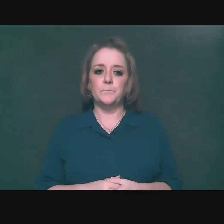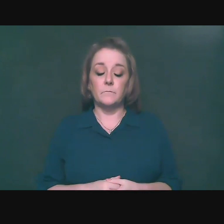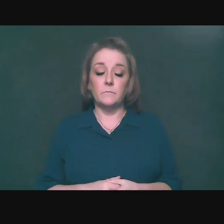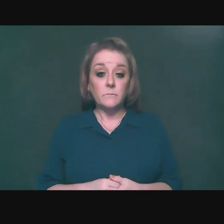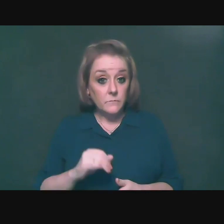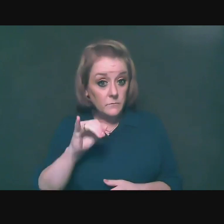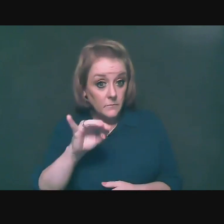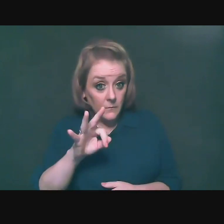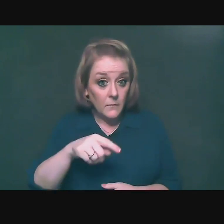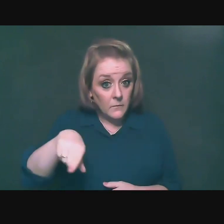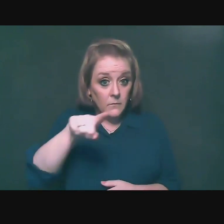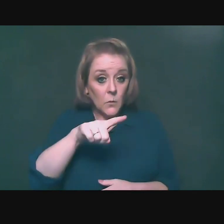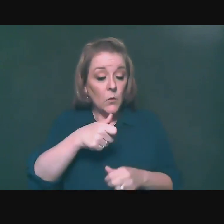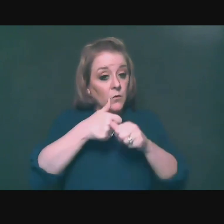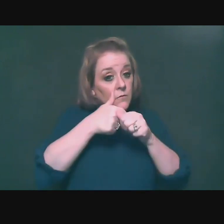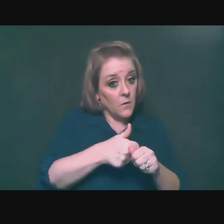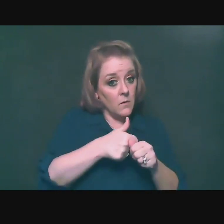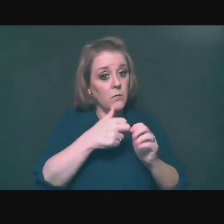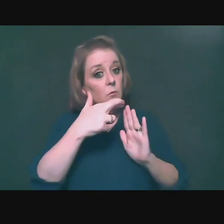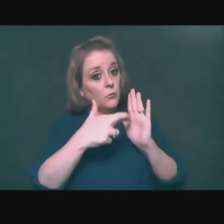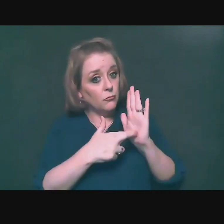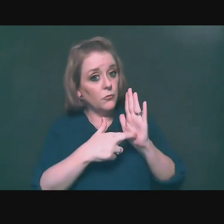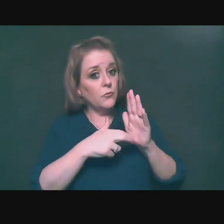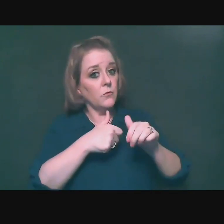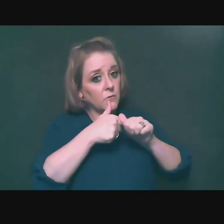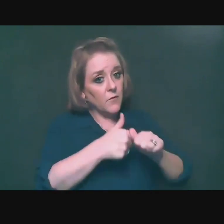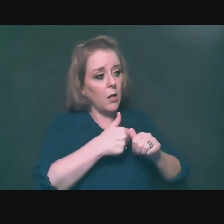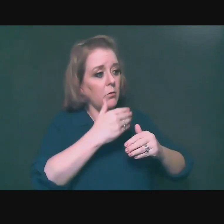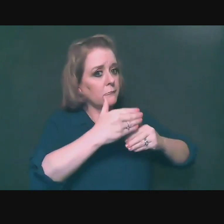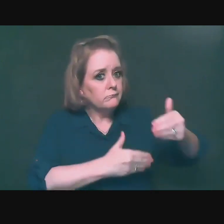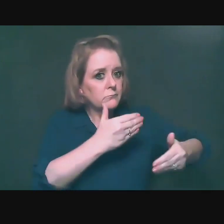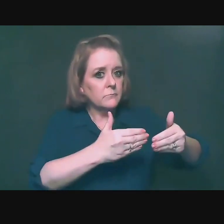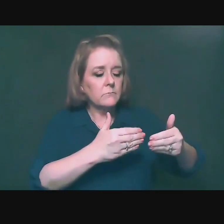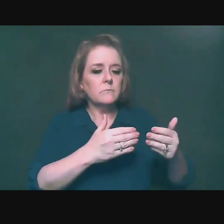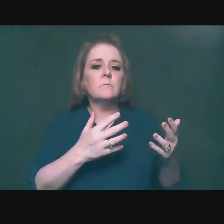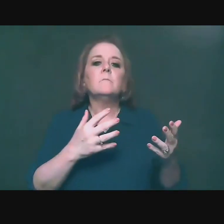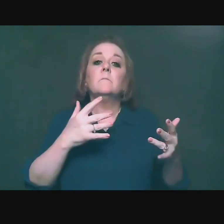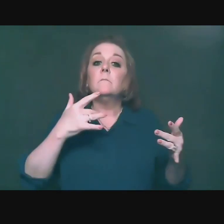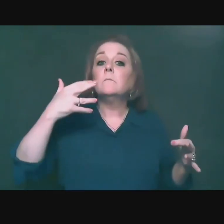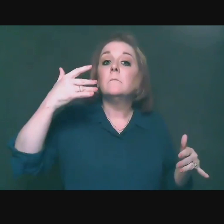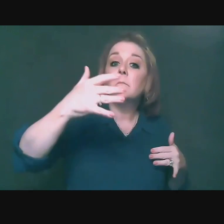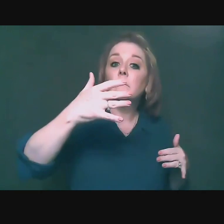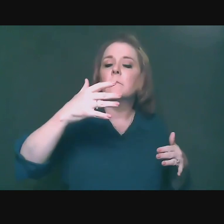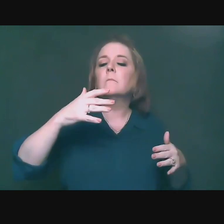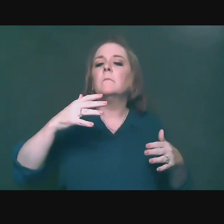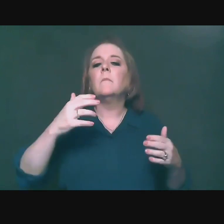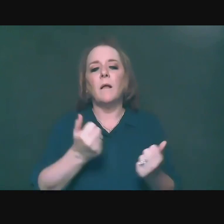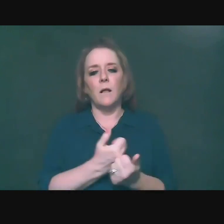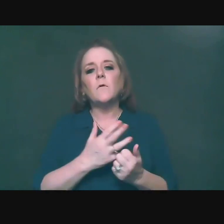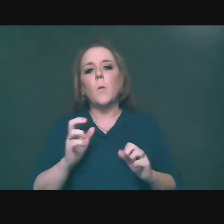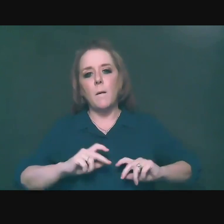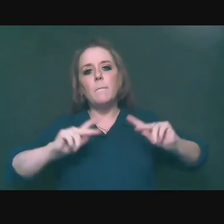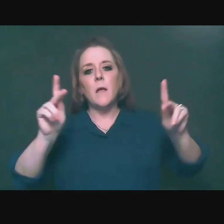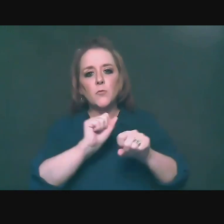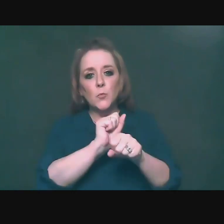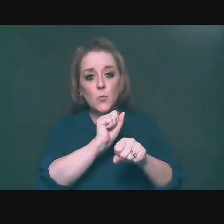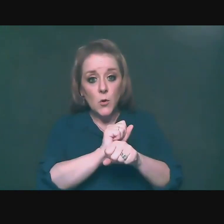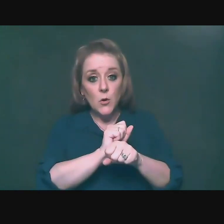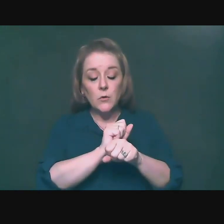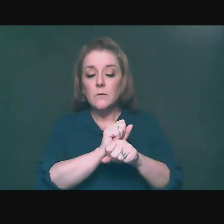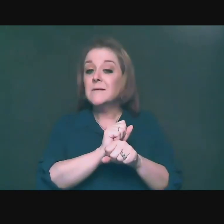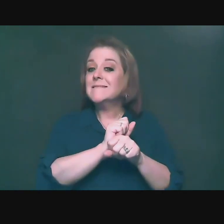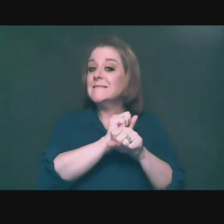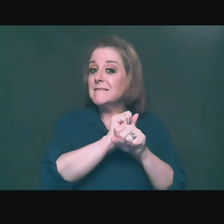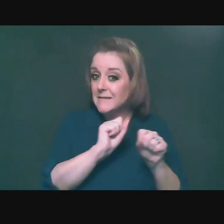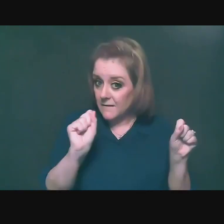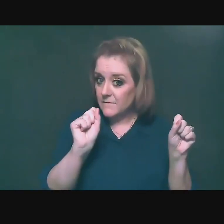the guidelines, we can get everyone back to work, and we can get them back to work